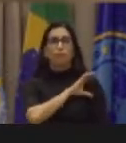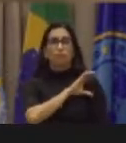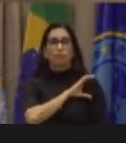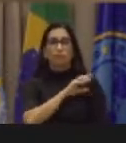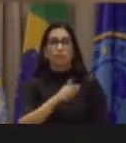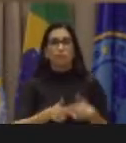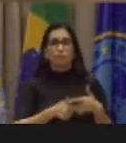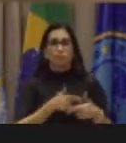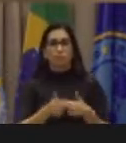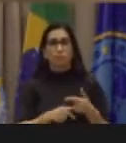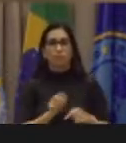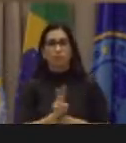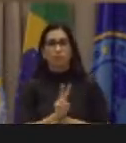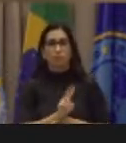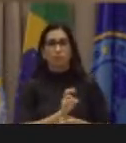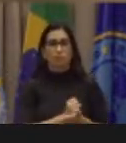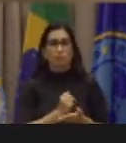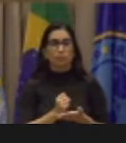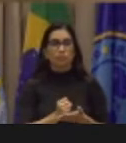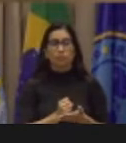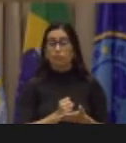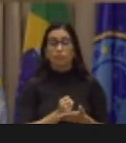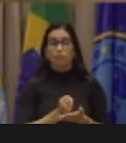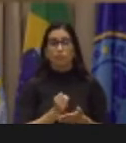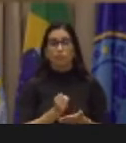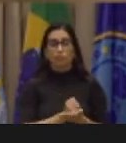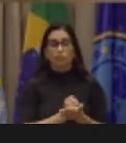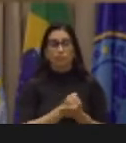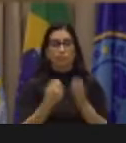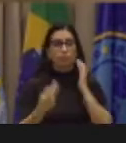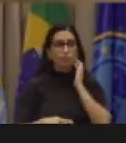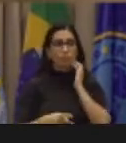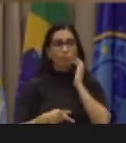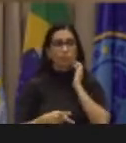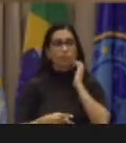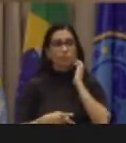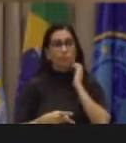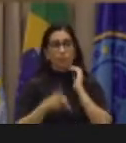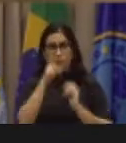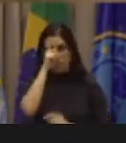the nurse and controlling